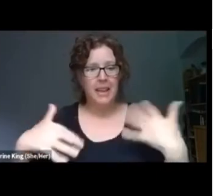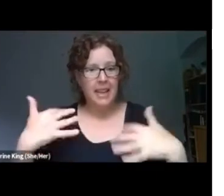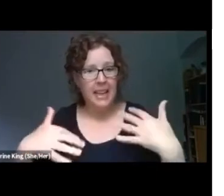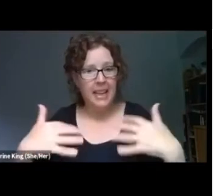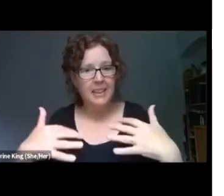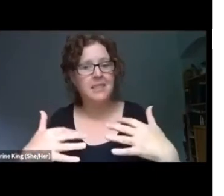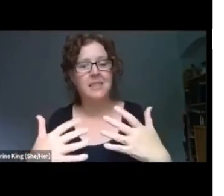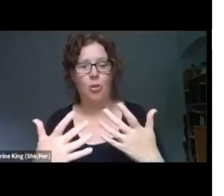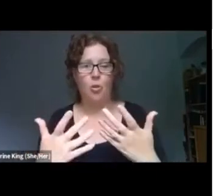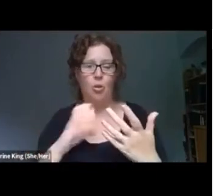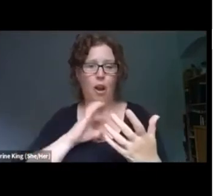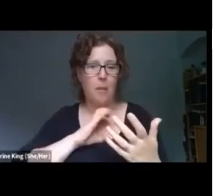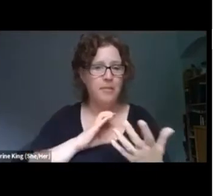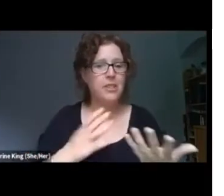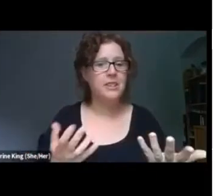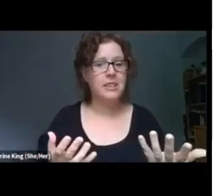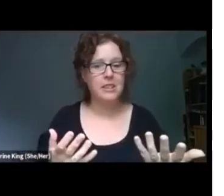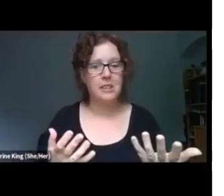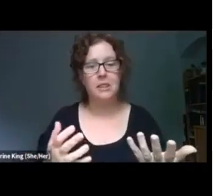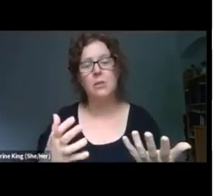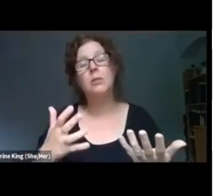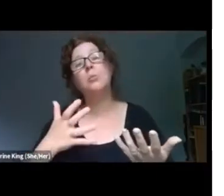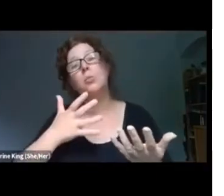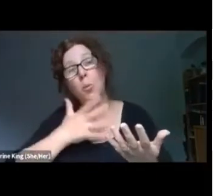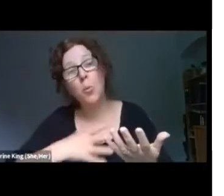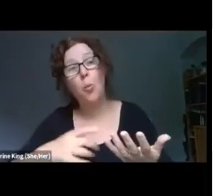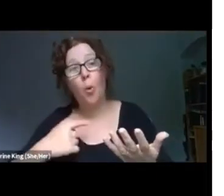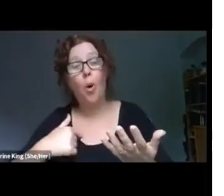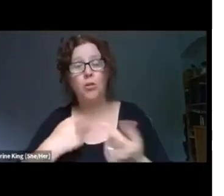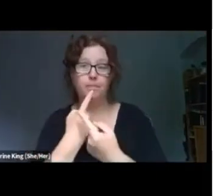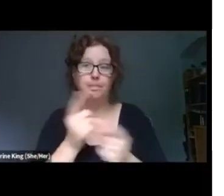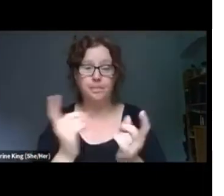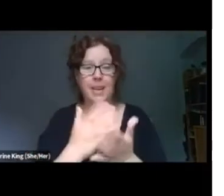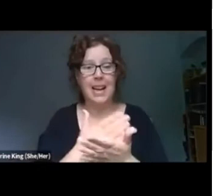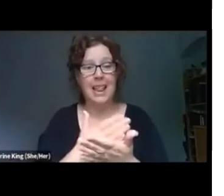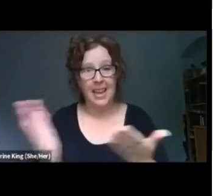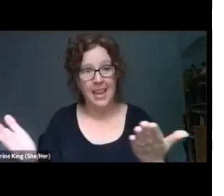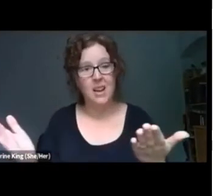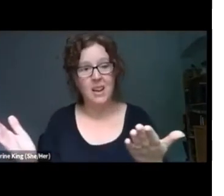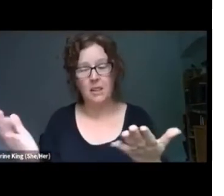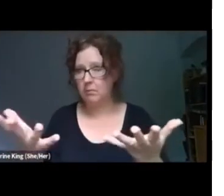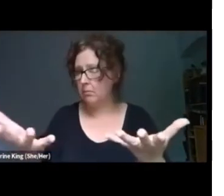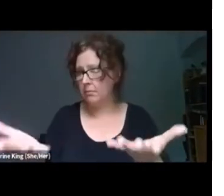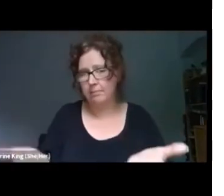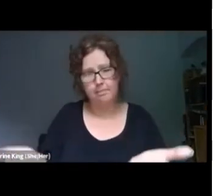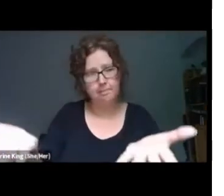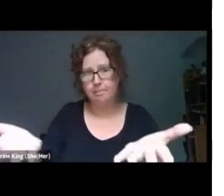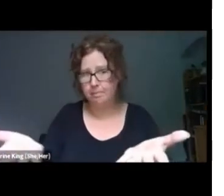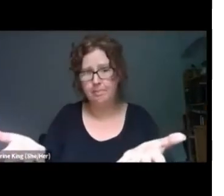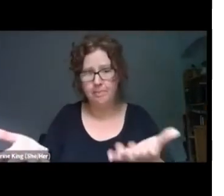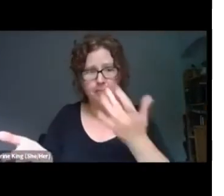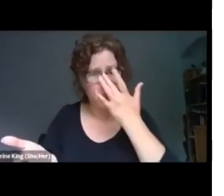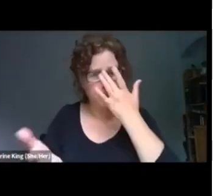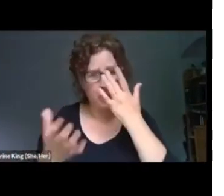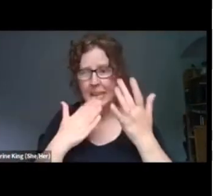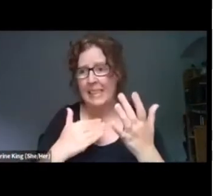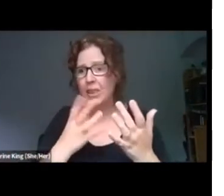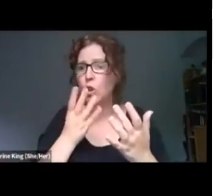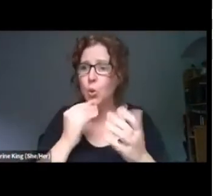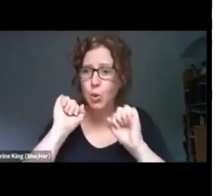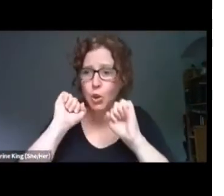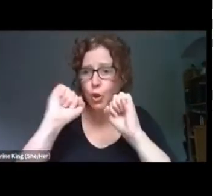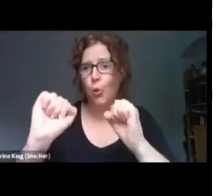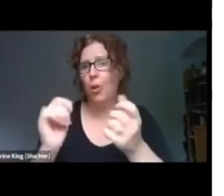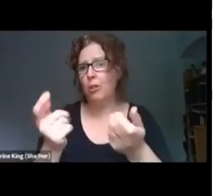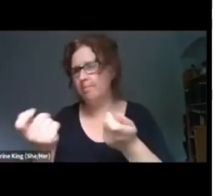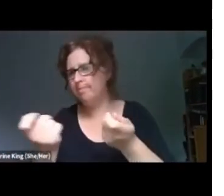discomfort. We wanted to make it really clear to them that they were welcome to use any and all tools they had to make